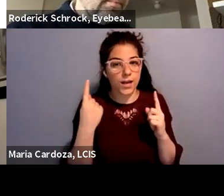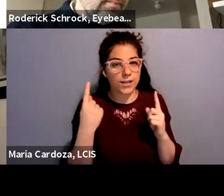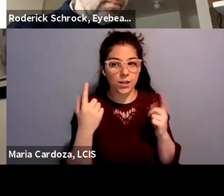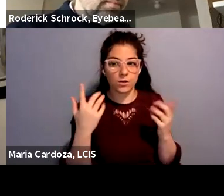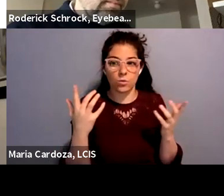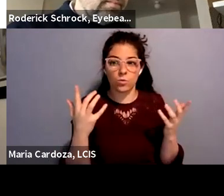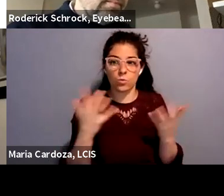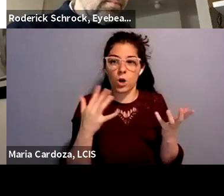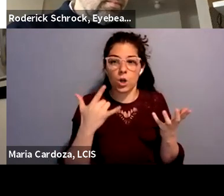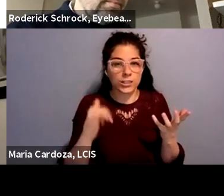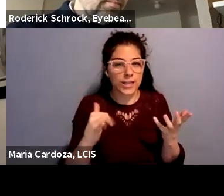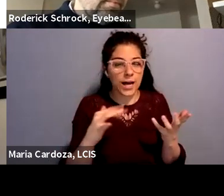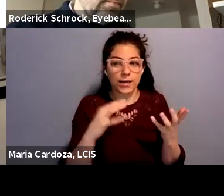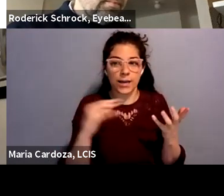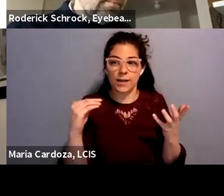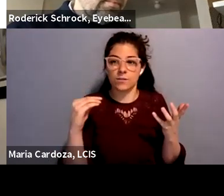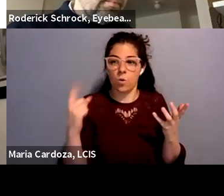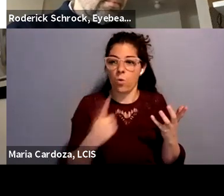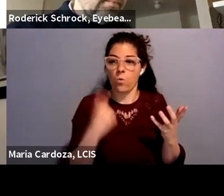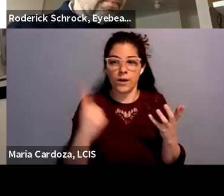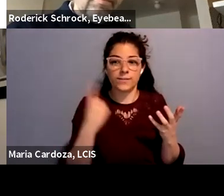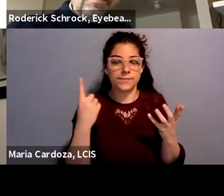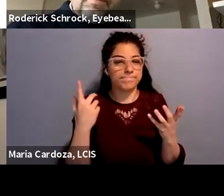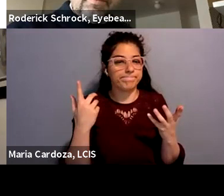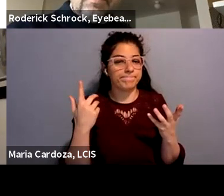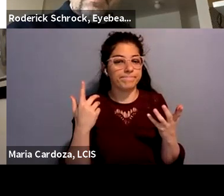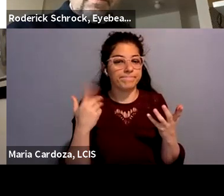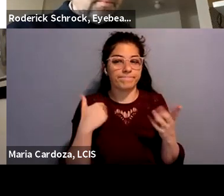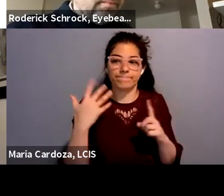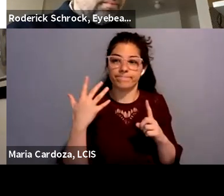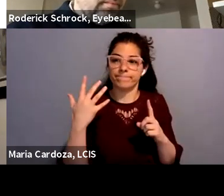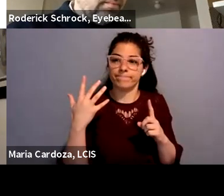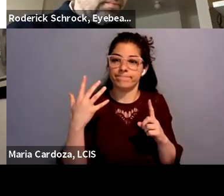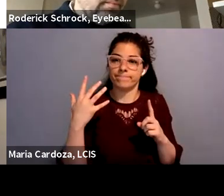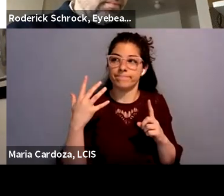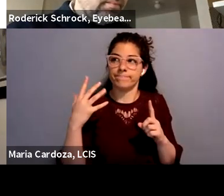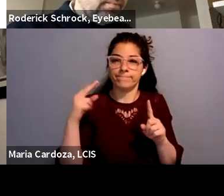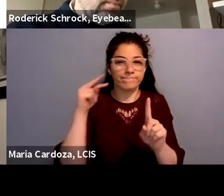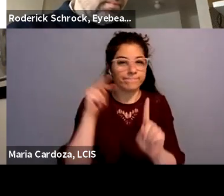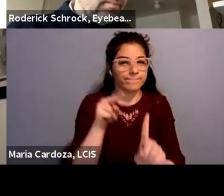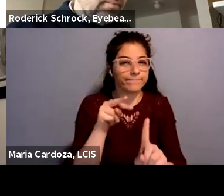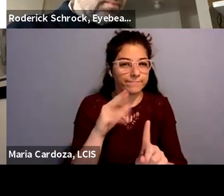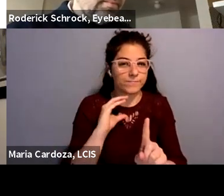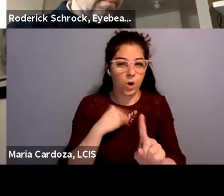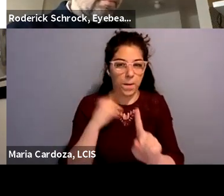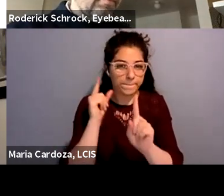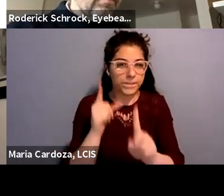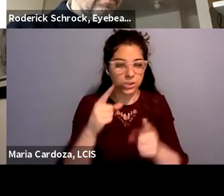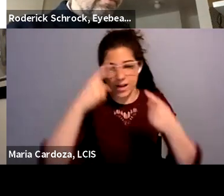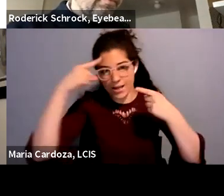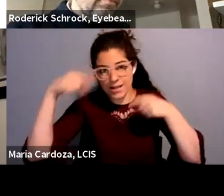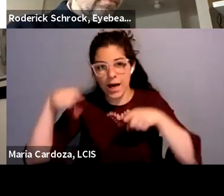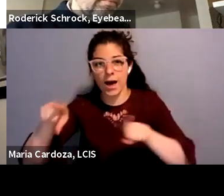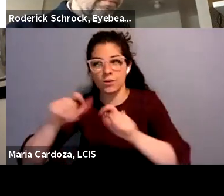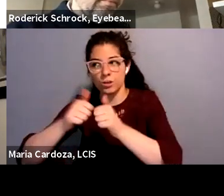was and being able to always have a outside in view that our mission was aligned with what was